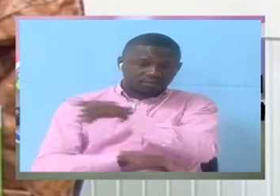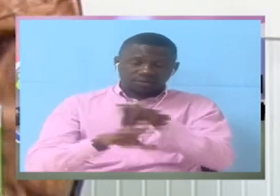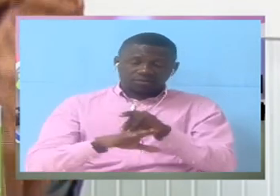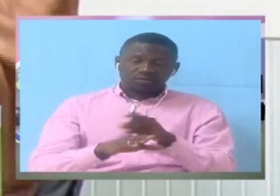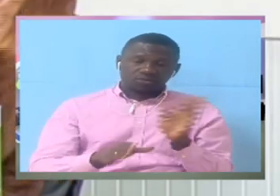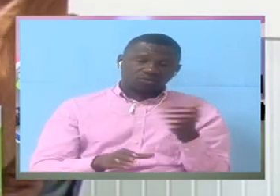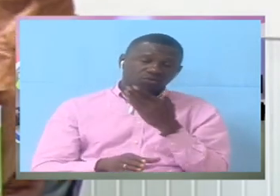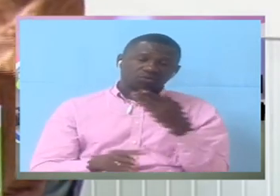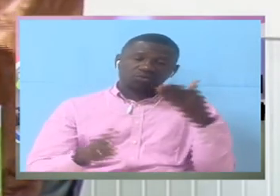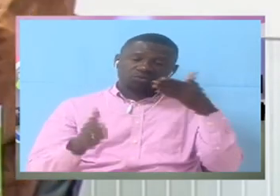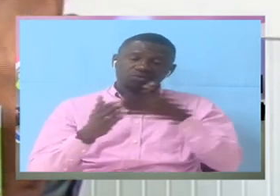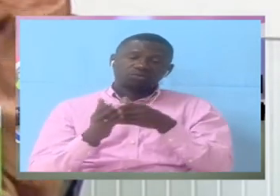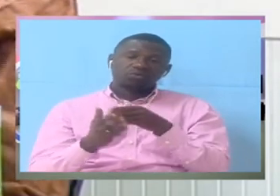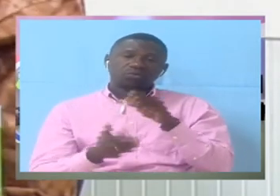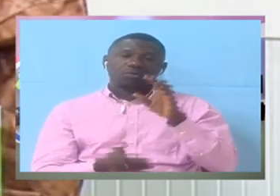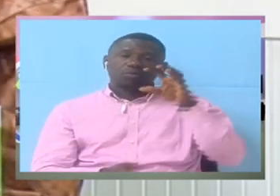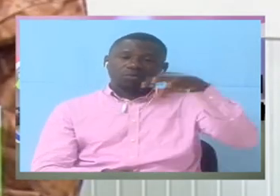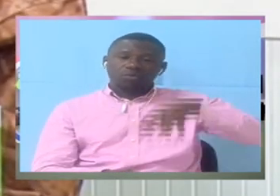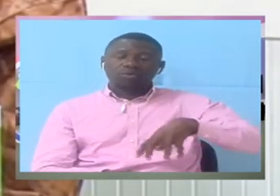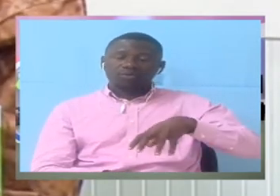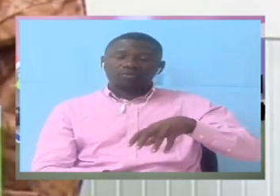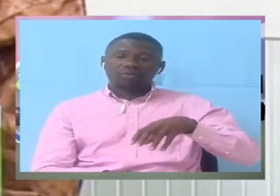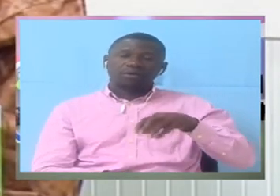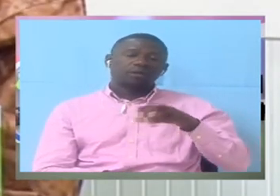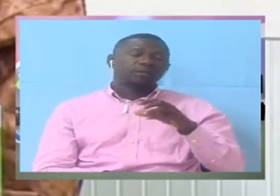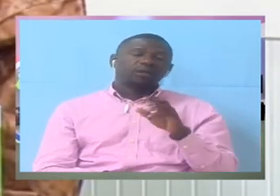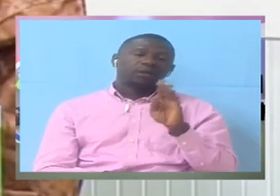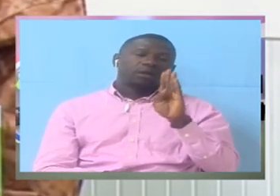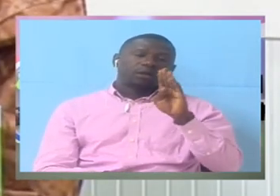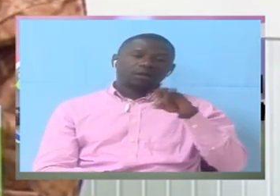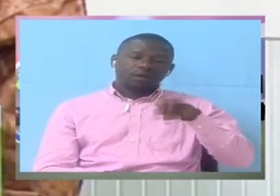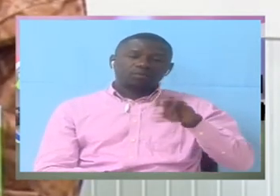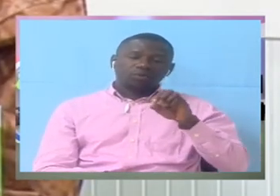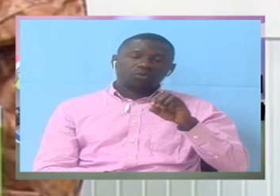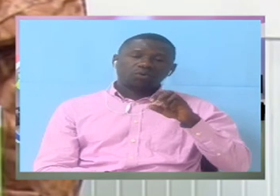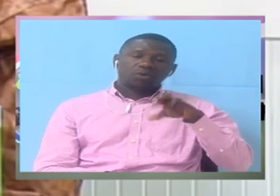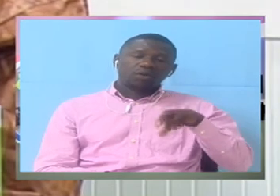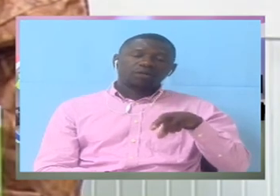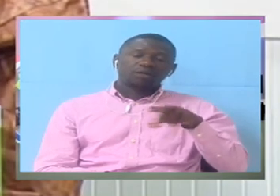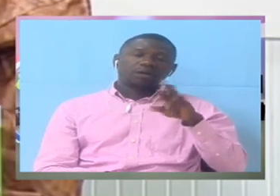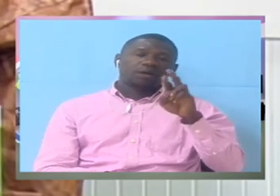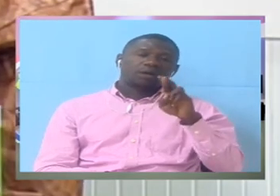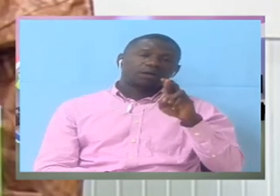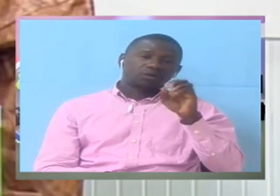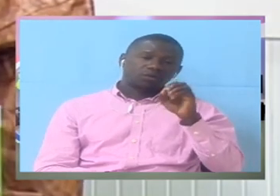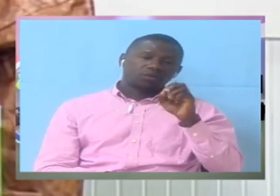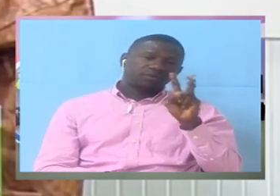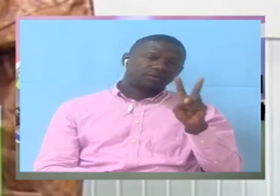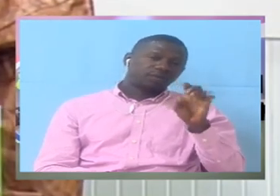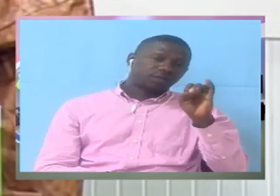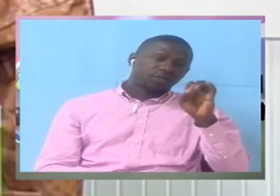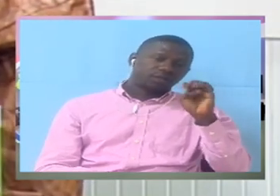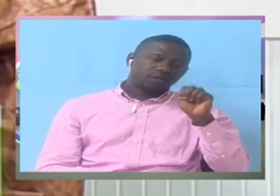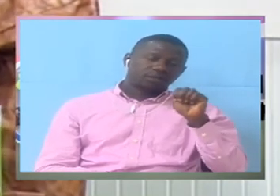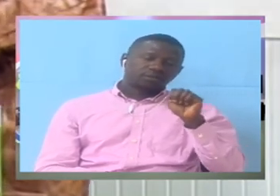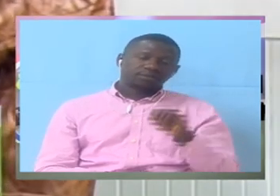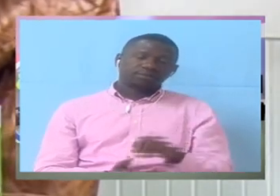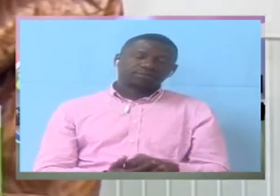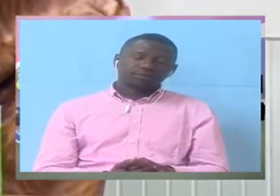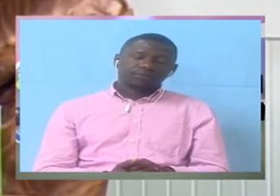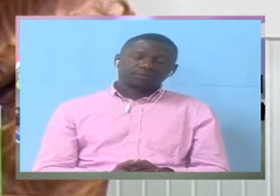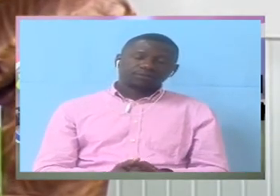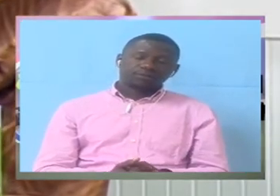go to Monrovia. 15 gates be Ekomok lebu. 15 gates was in the hands of the Ekomok. A rebel will be born on Monrovia nyadile